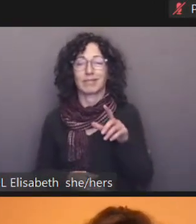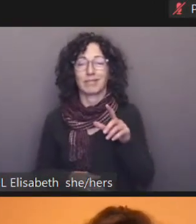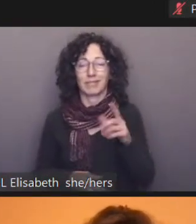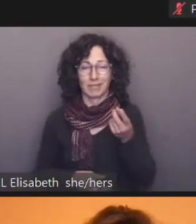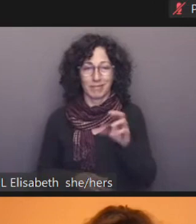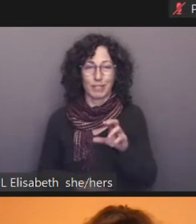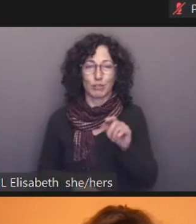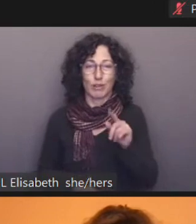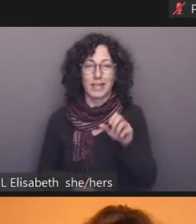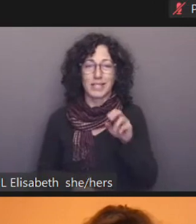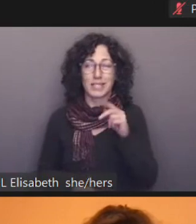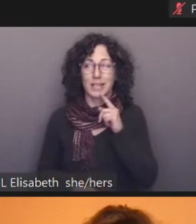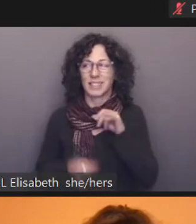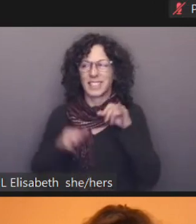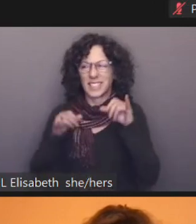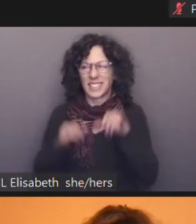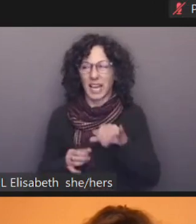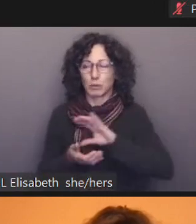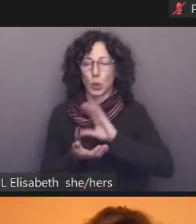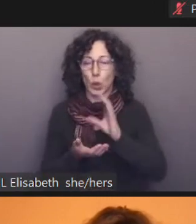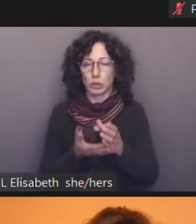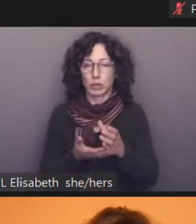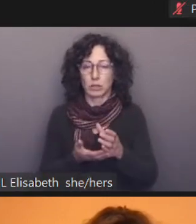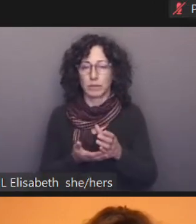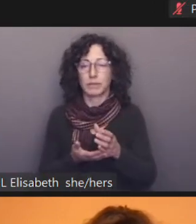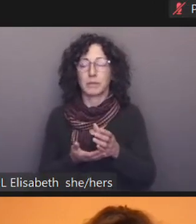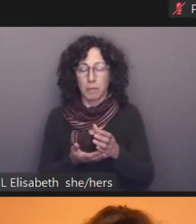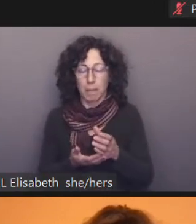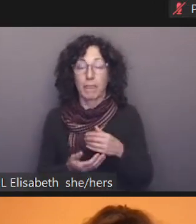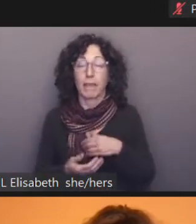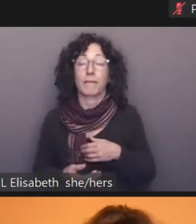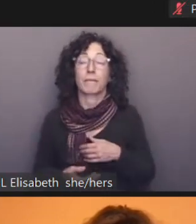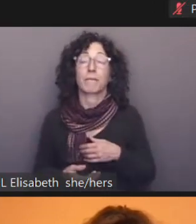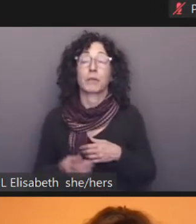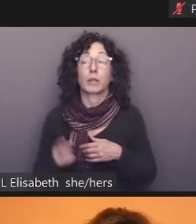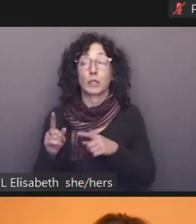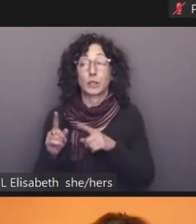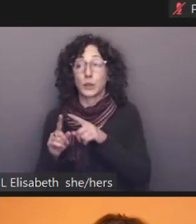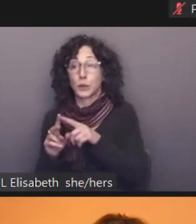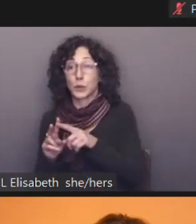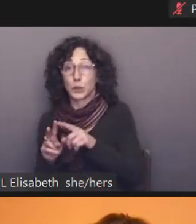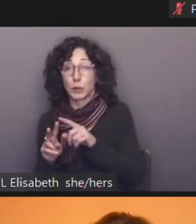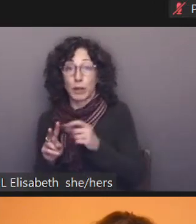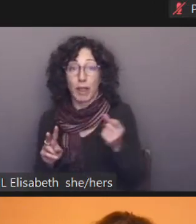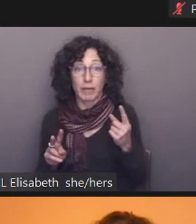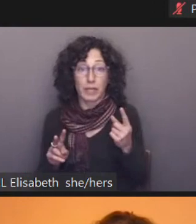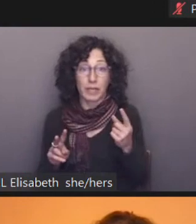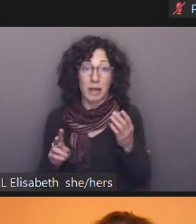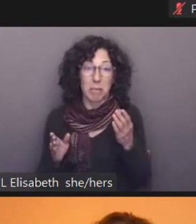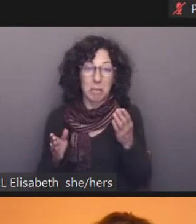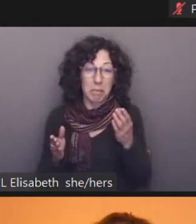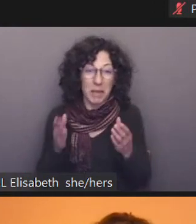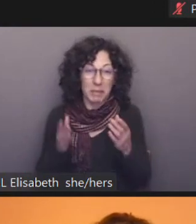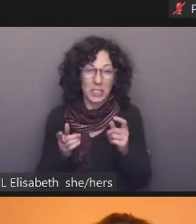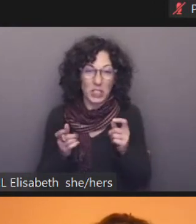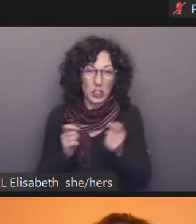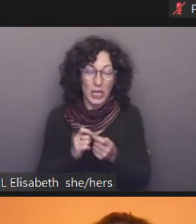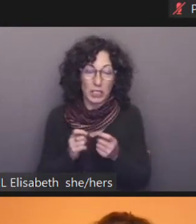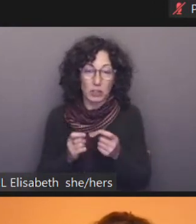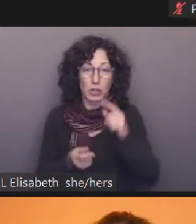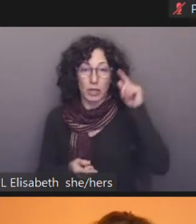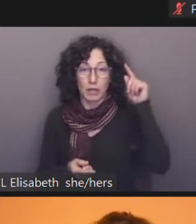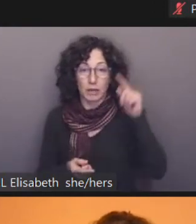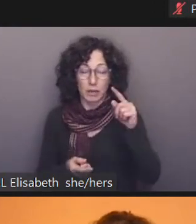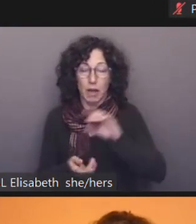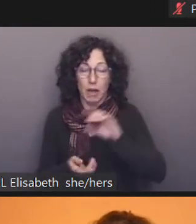bit longer in the 2 to 11-year-old is really looking at, should it be a different dose? So that's why they're going to take a little bit